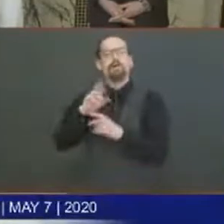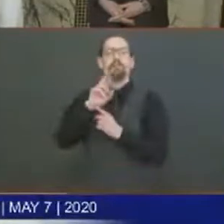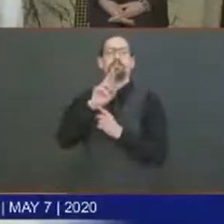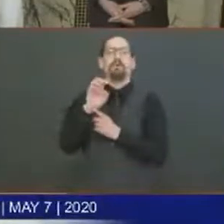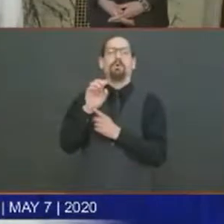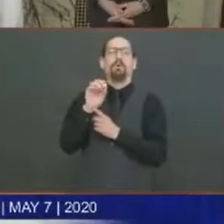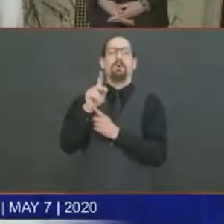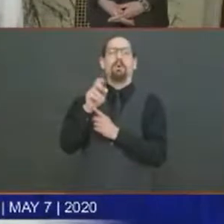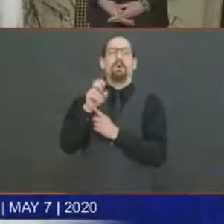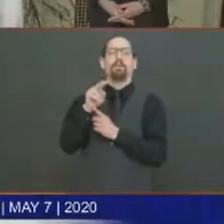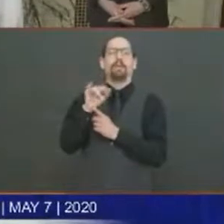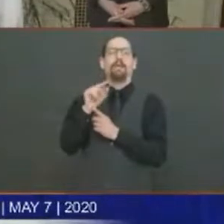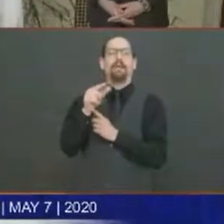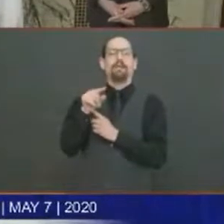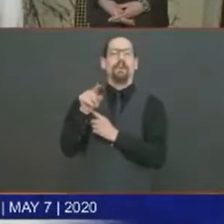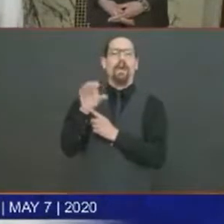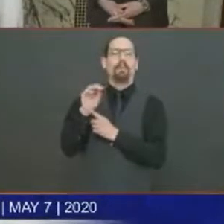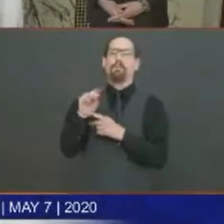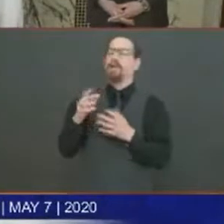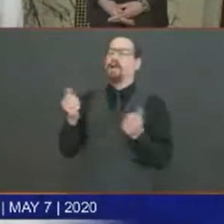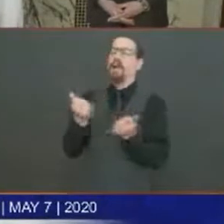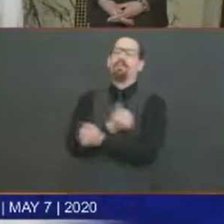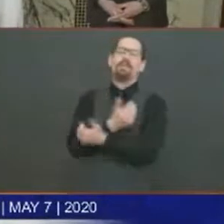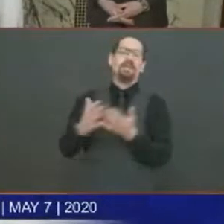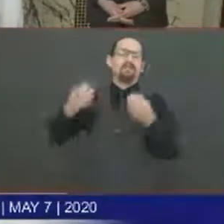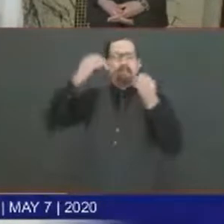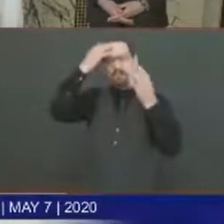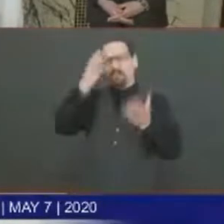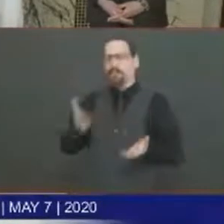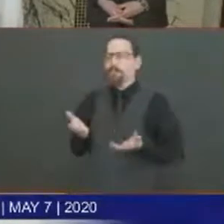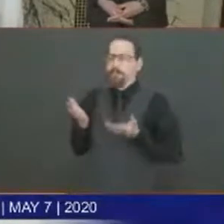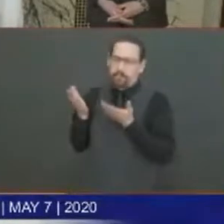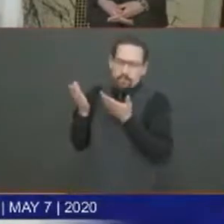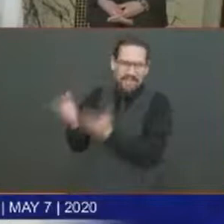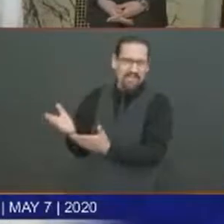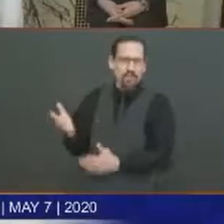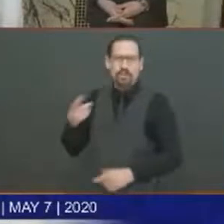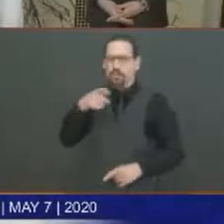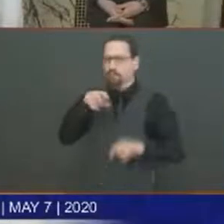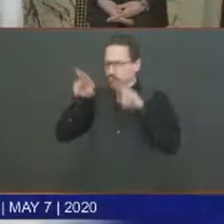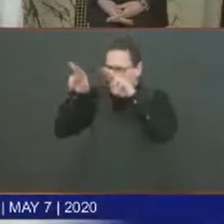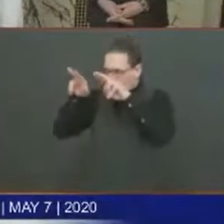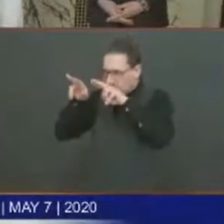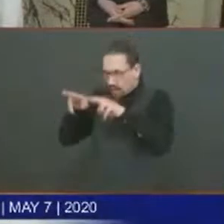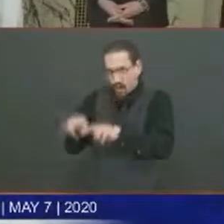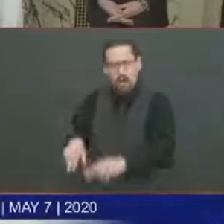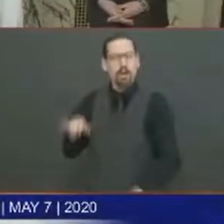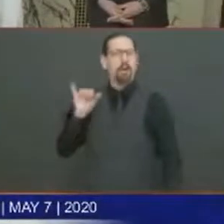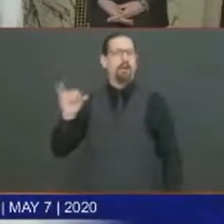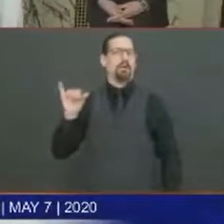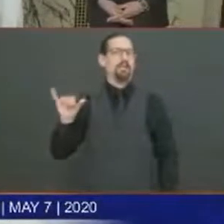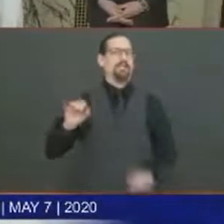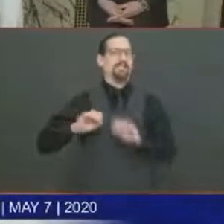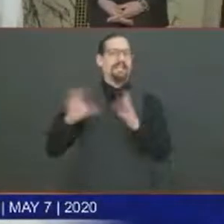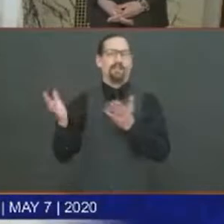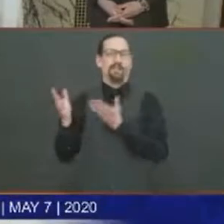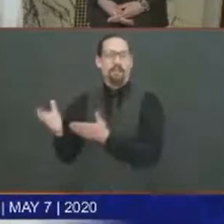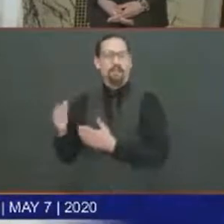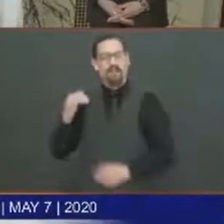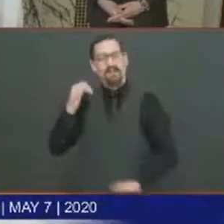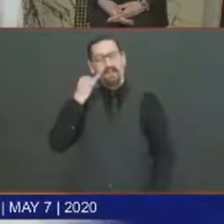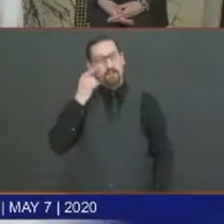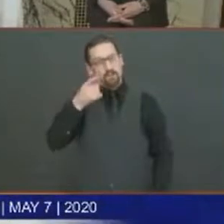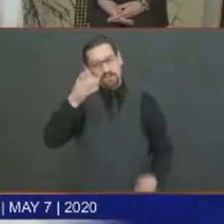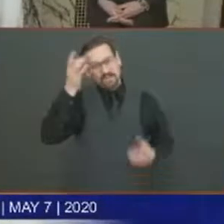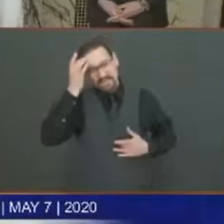Ultimately, at the end of the day, just remember the gold standard. Don't leave your house if you're feeling sick. If you